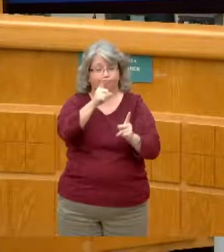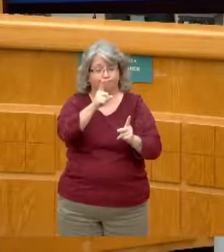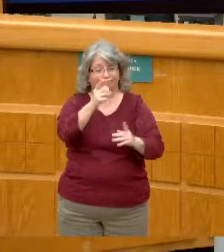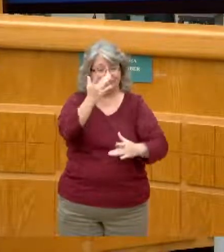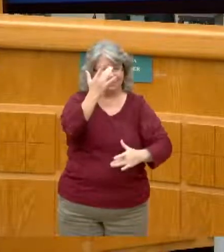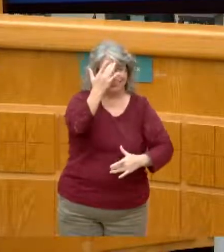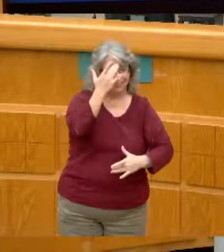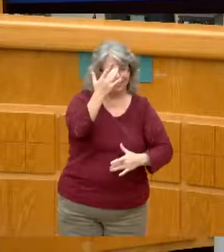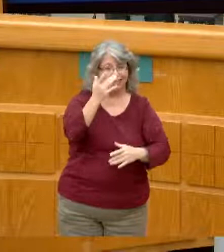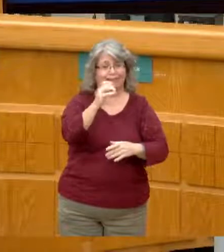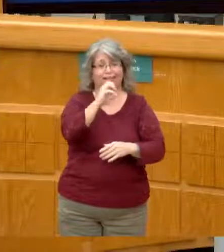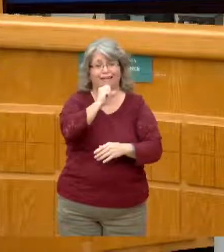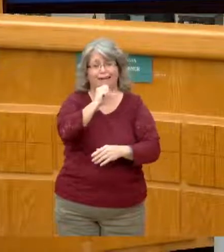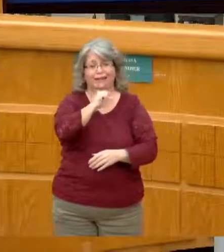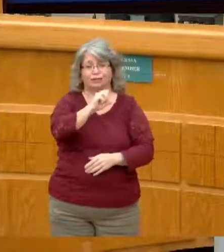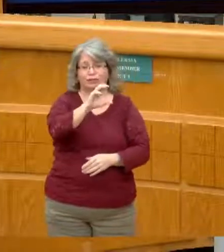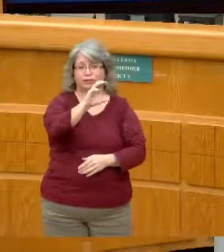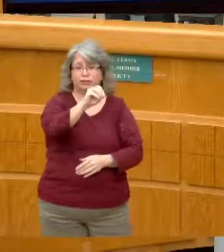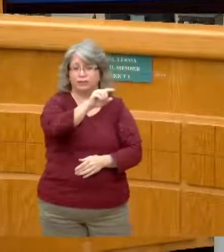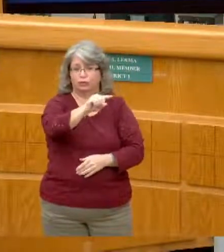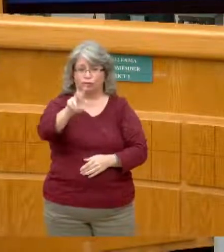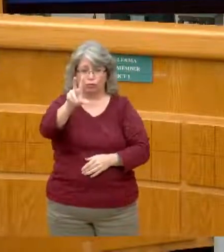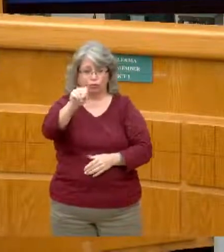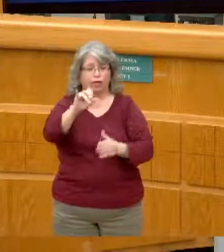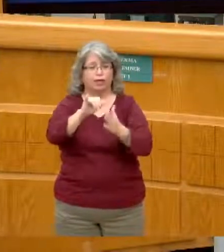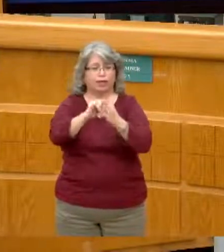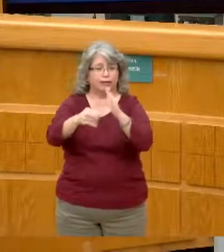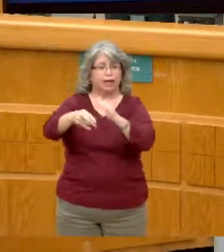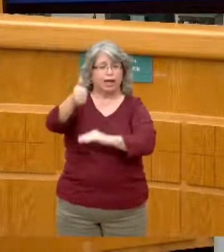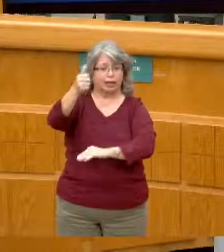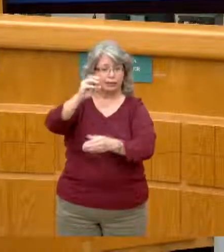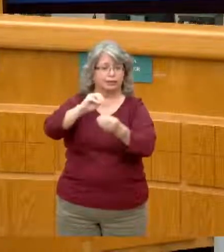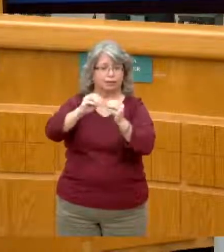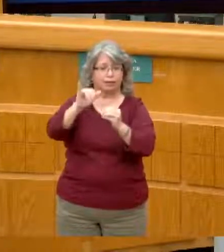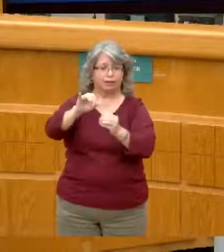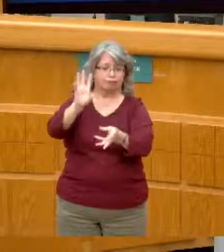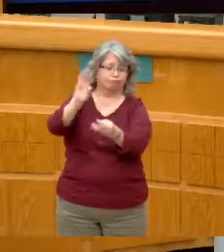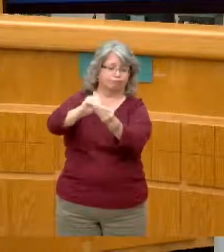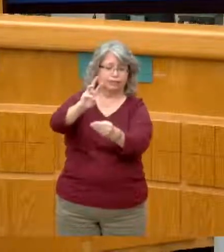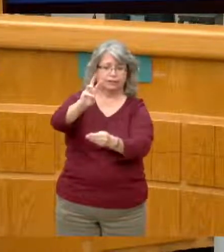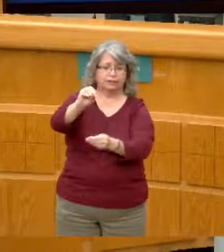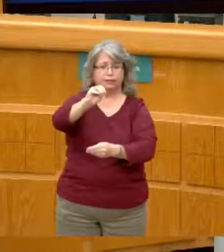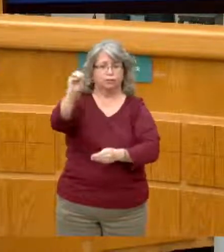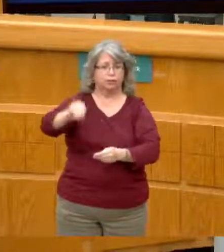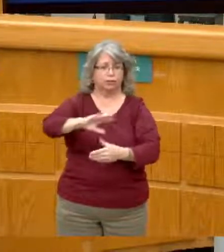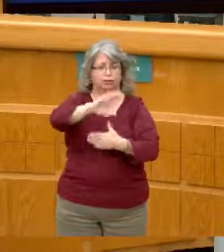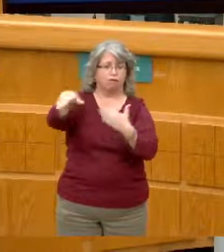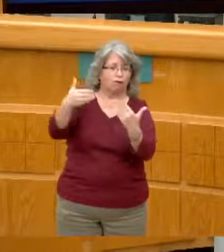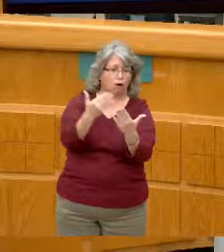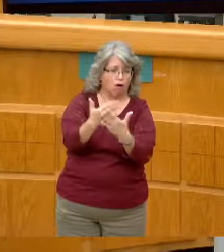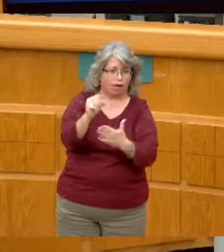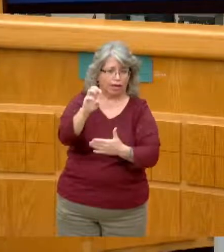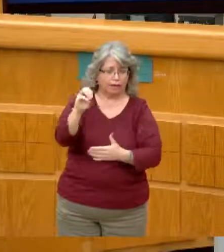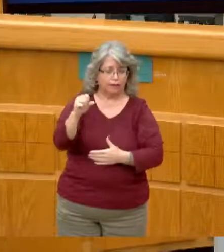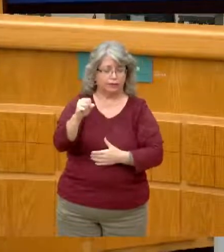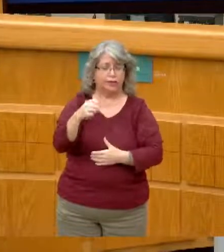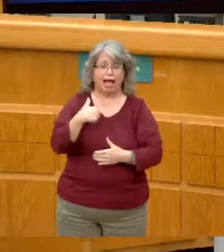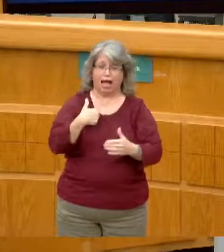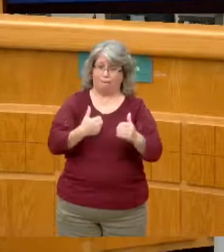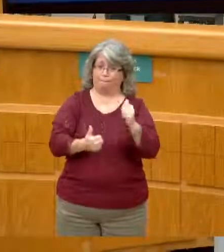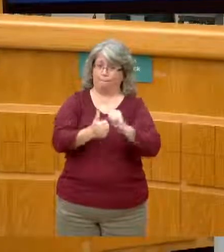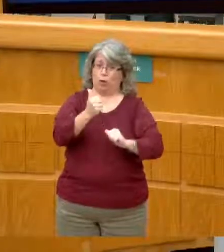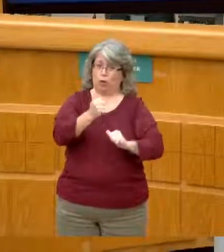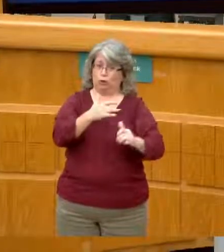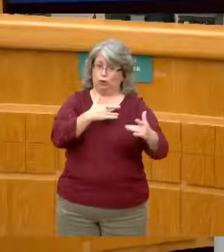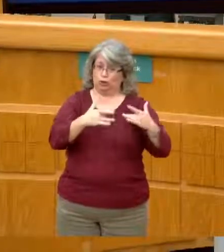it's the highest amount of COVID cases. That's roughly 60% of all the cases that we're seeing. I'm more particularly concerned about the ages